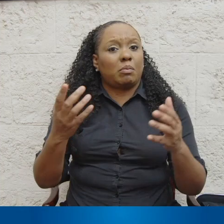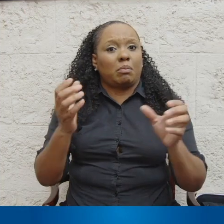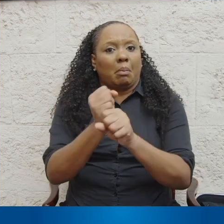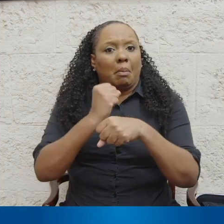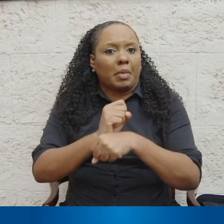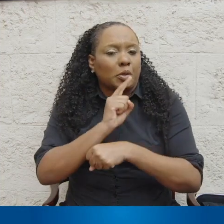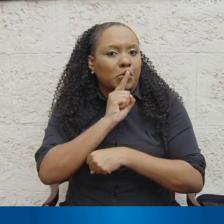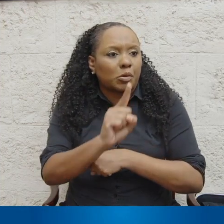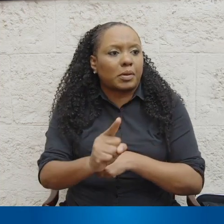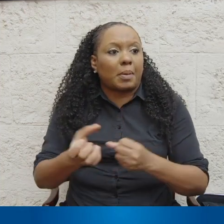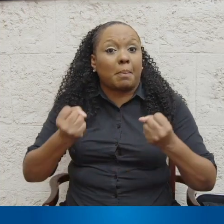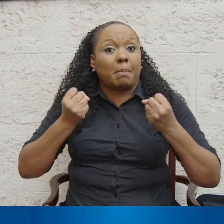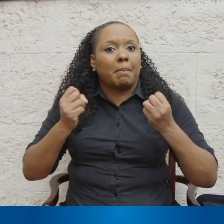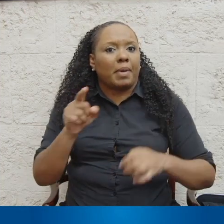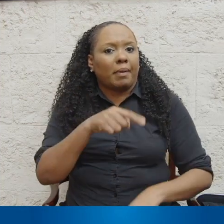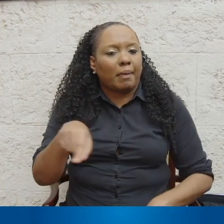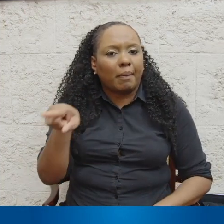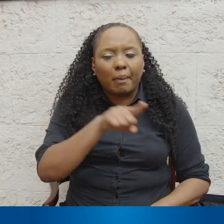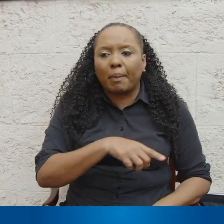possible buy in.